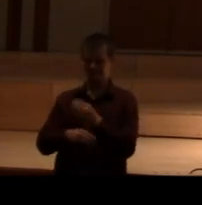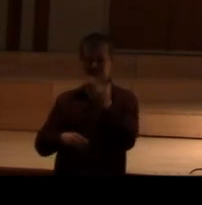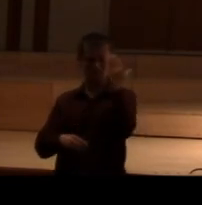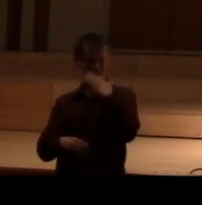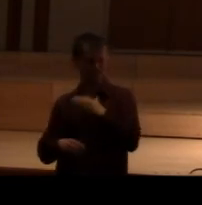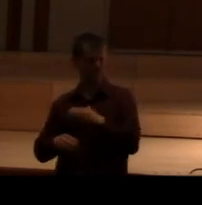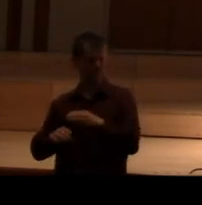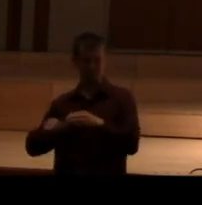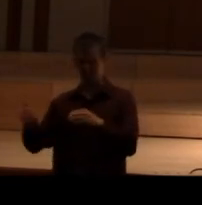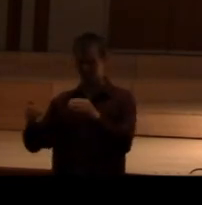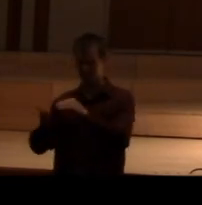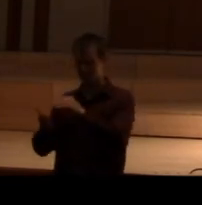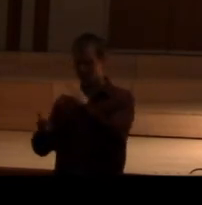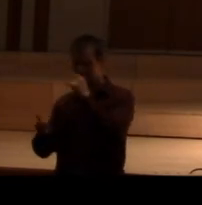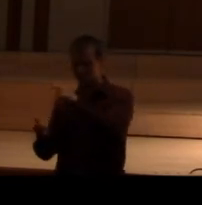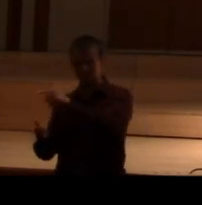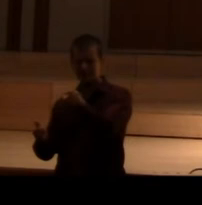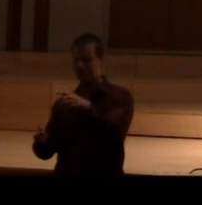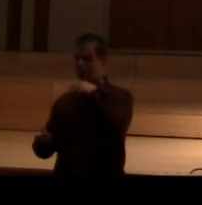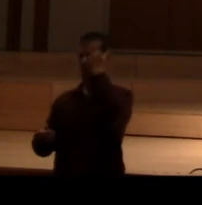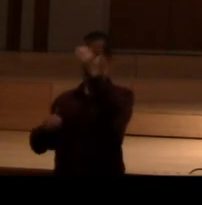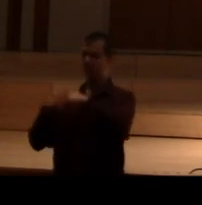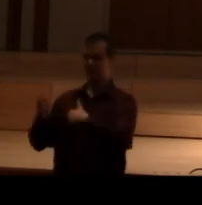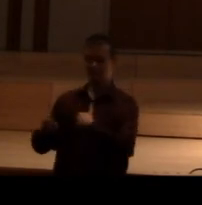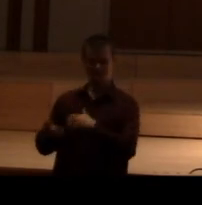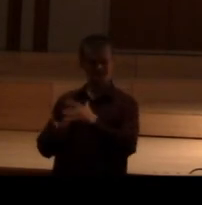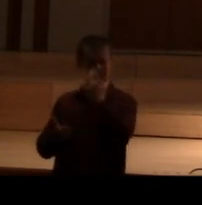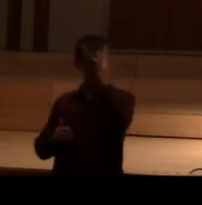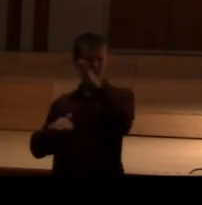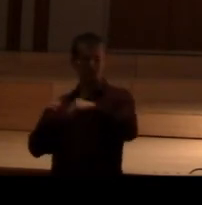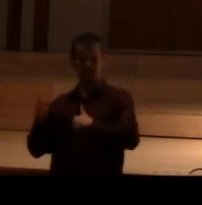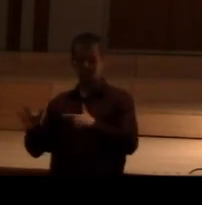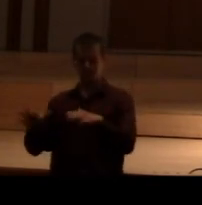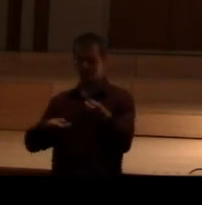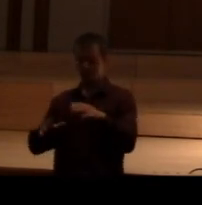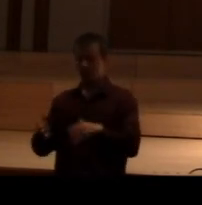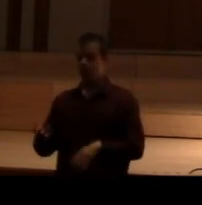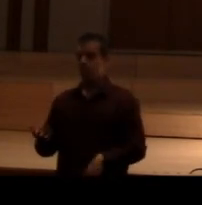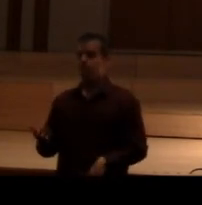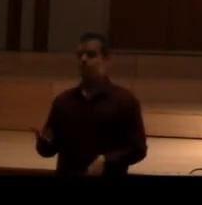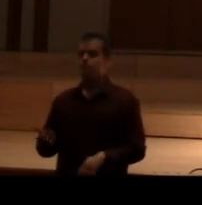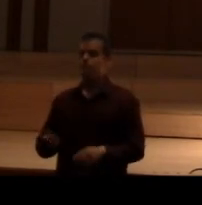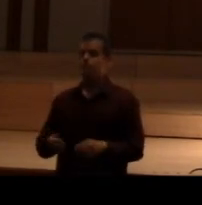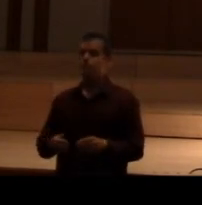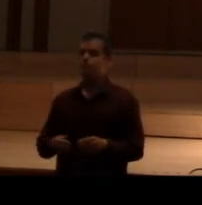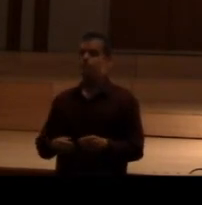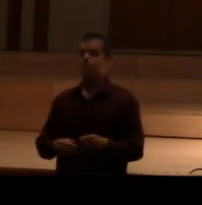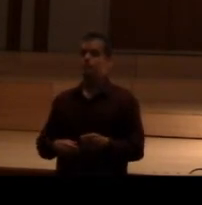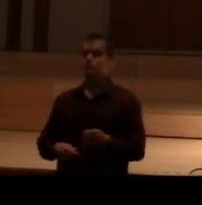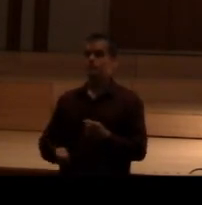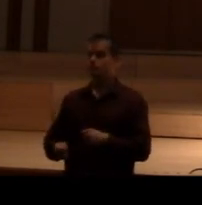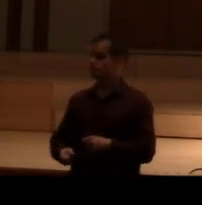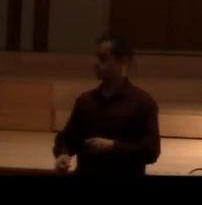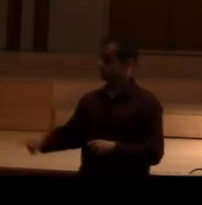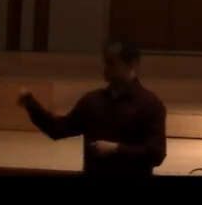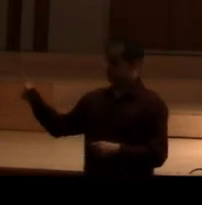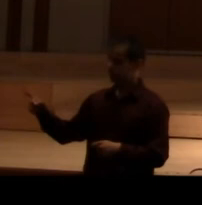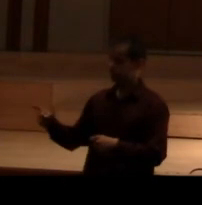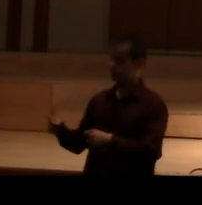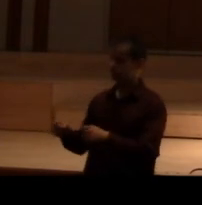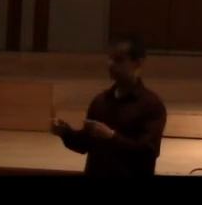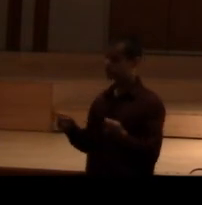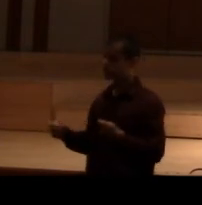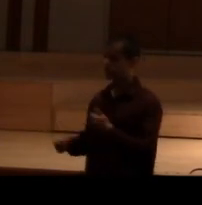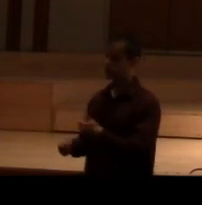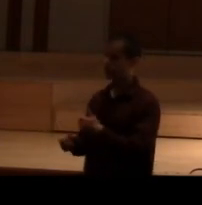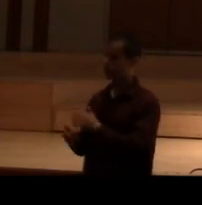front of my classmates who are all older than me and smarter than me. So instead of ordering me out to get out and dry my tears,